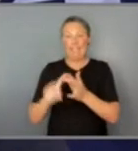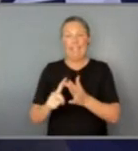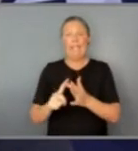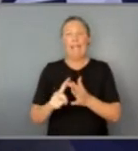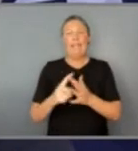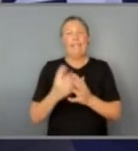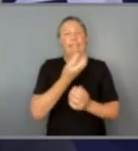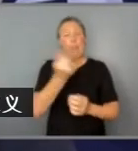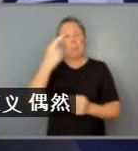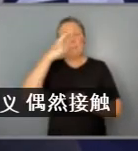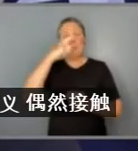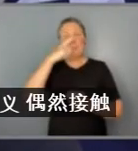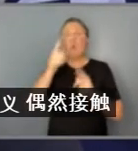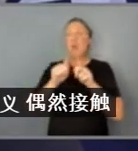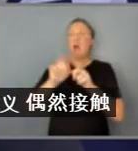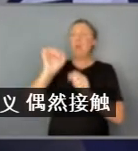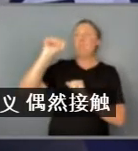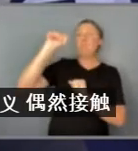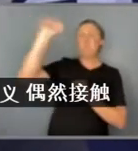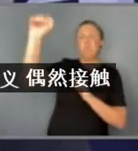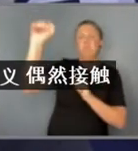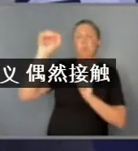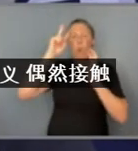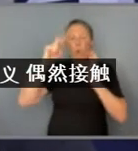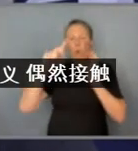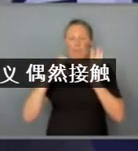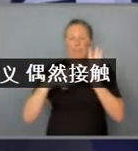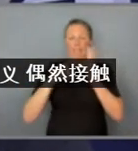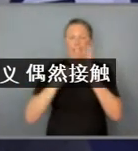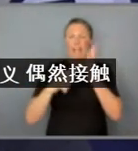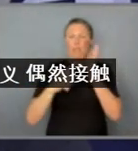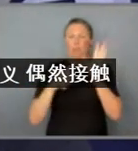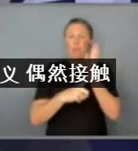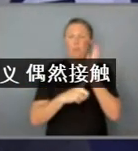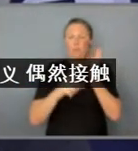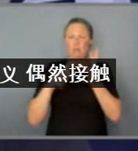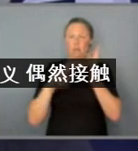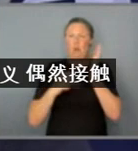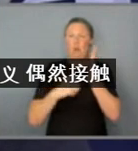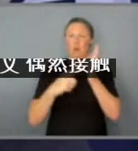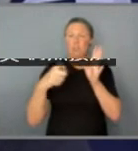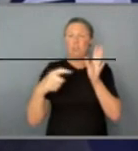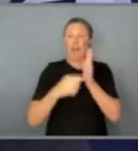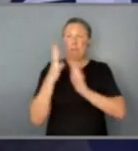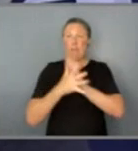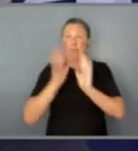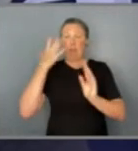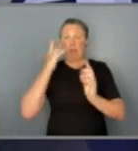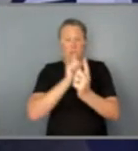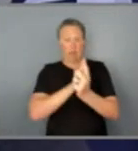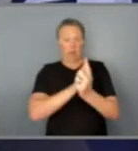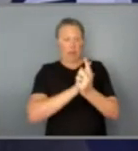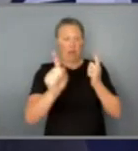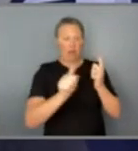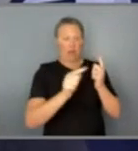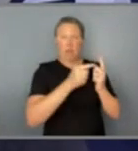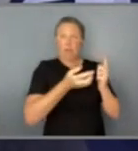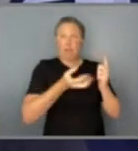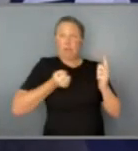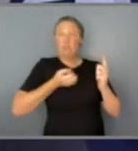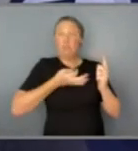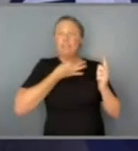on what is a casual contact and what are the implications of being a casual contact in terms